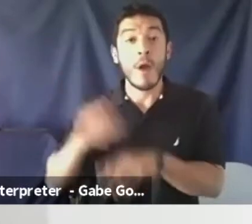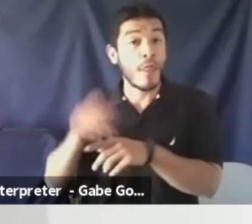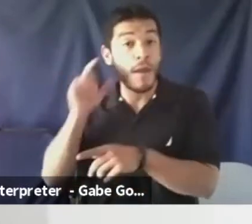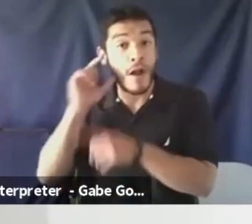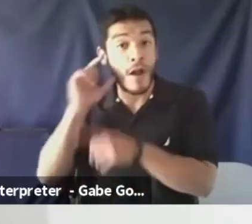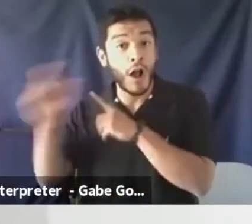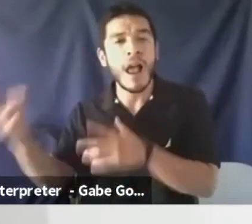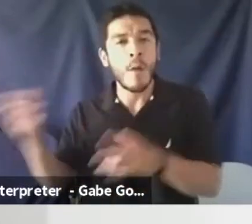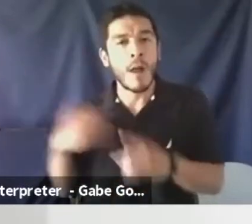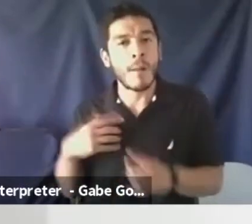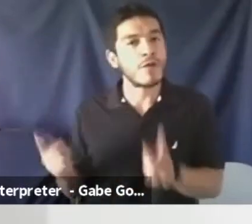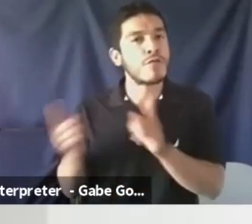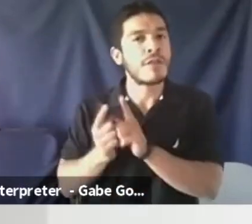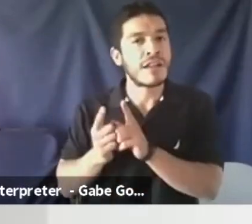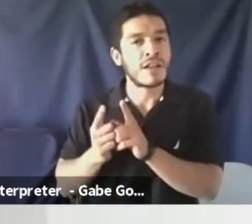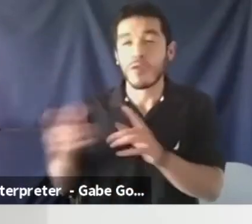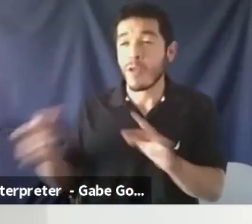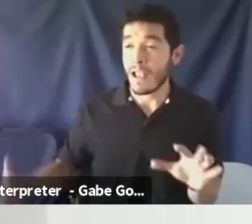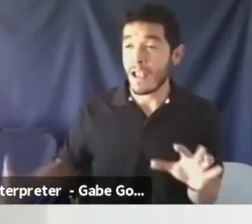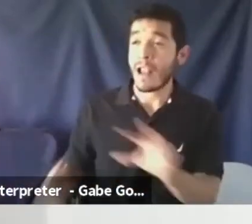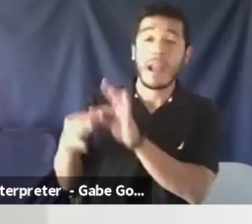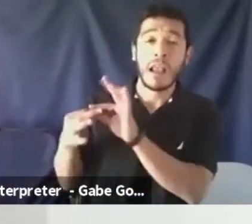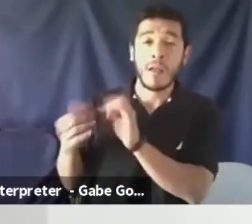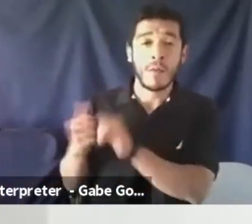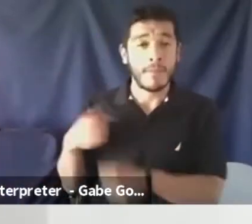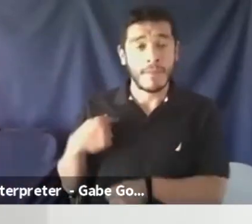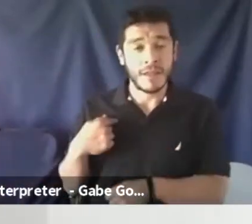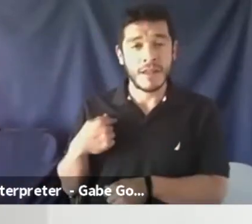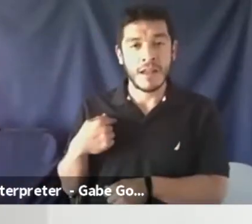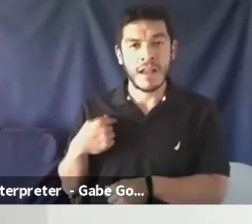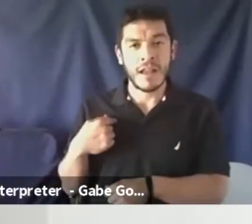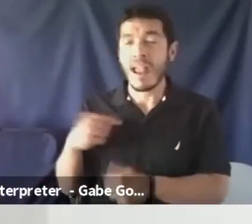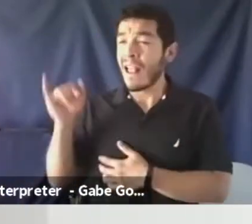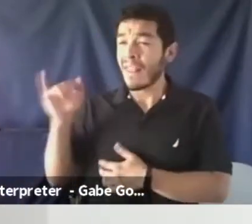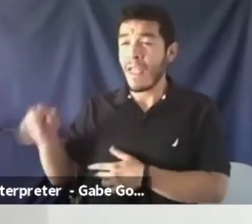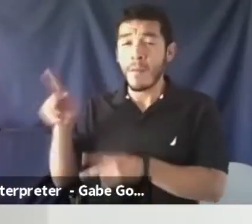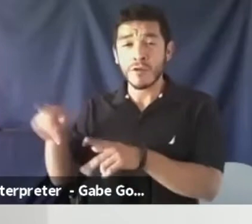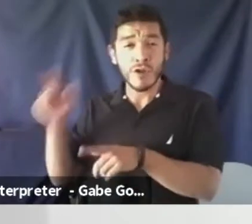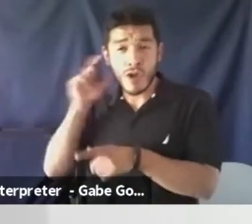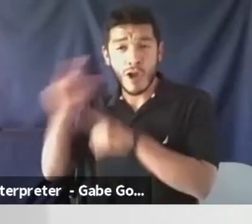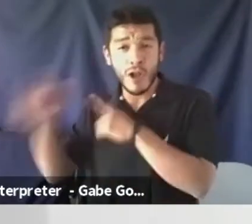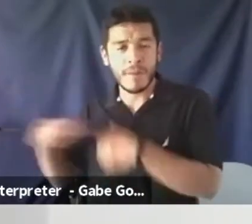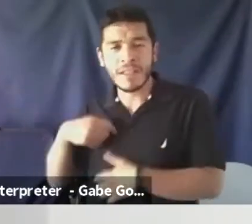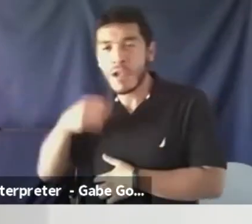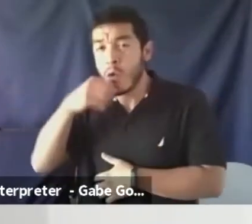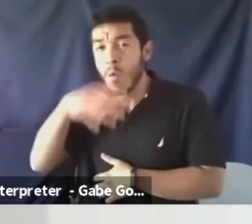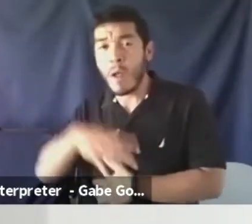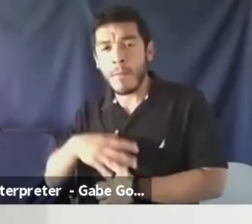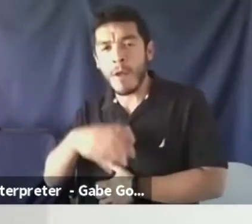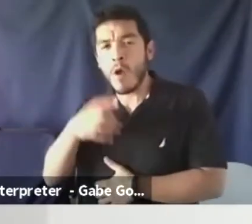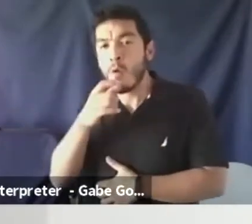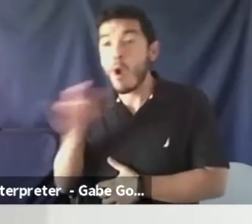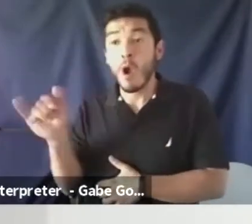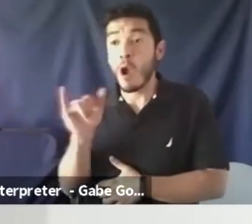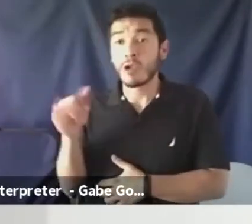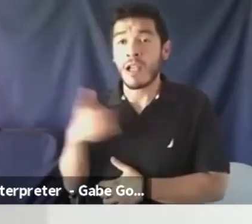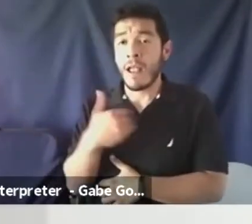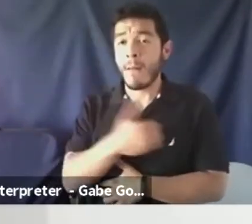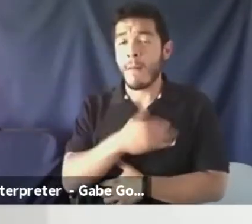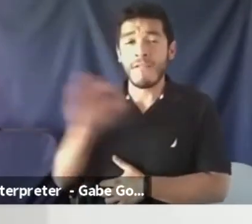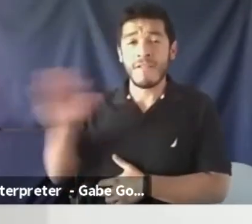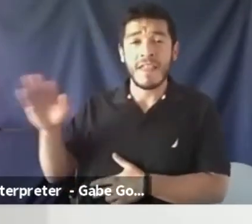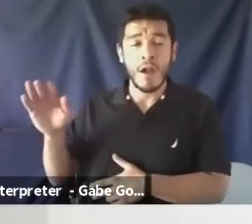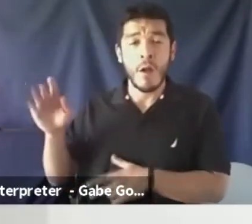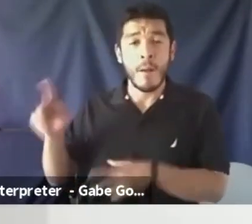And he connects the call, and it's this woman who was also a member of the party.